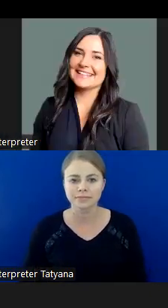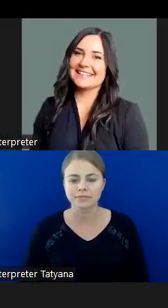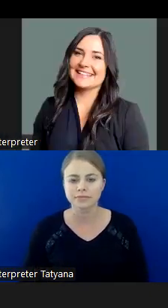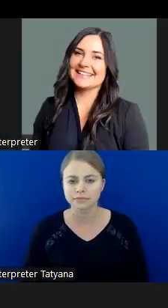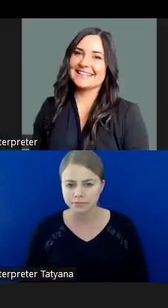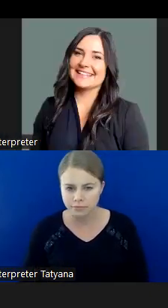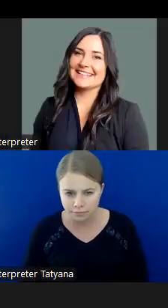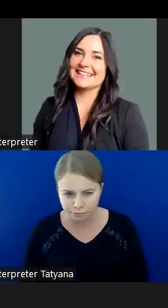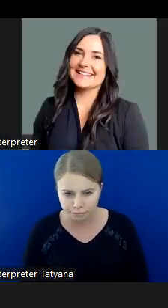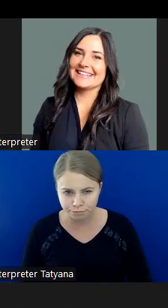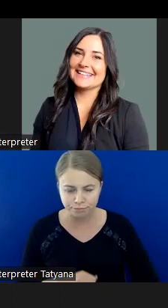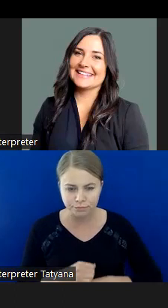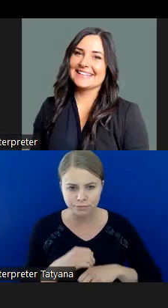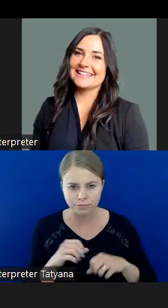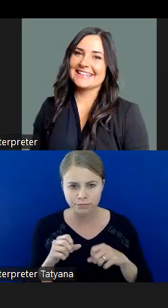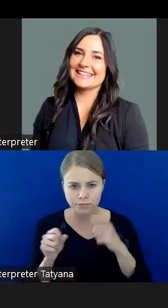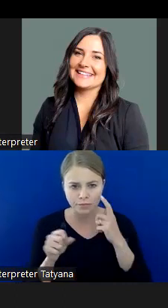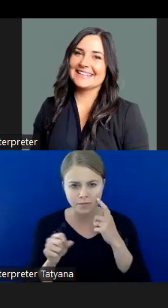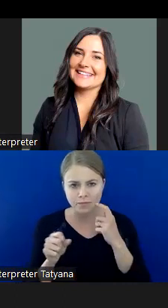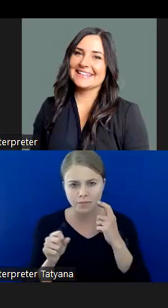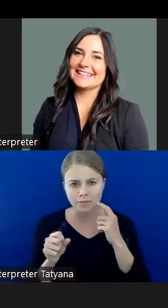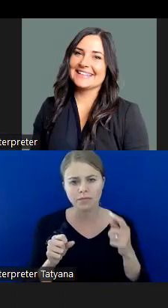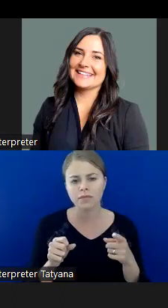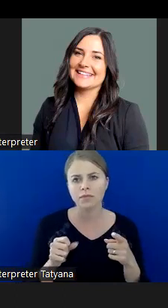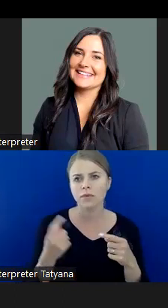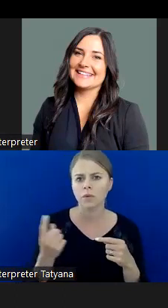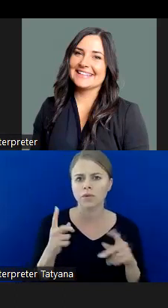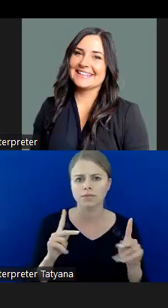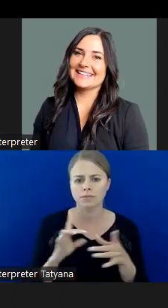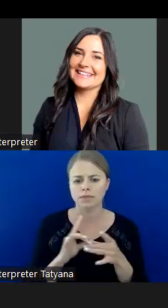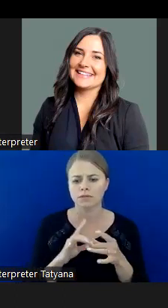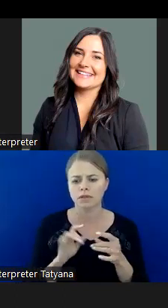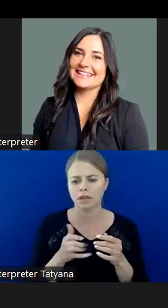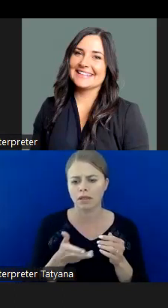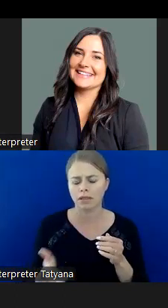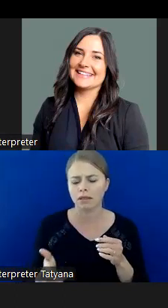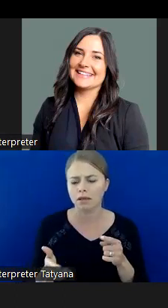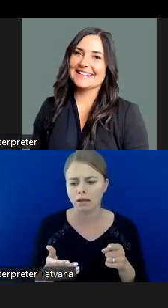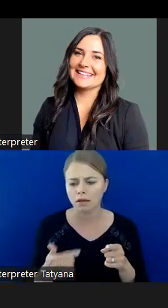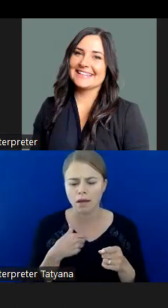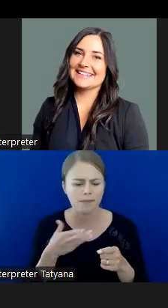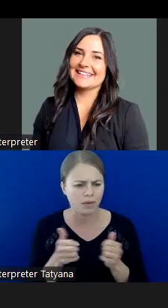Portable crows, yeah. Yeah, there's always people that say these things, and I love it. I'm right there with you.